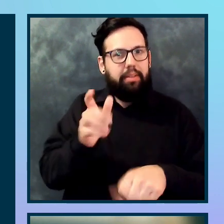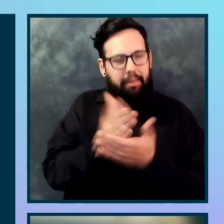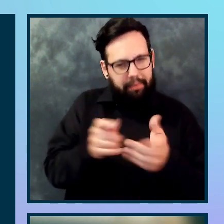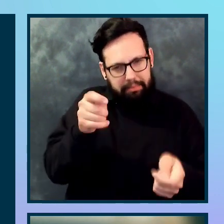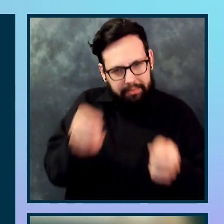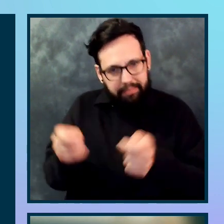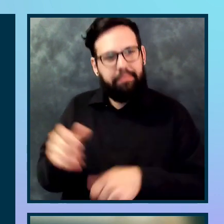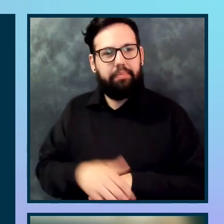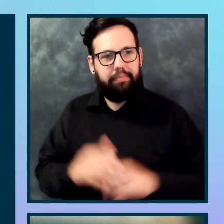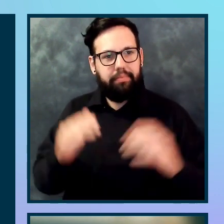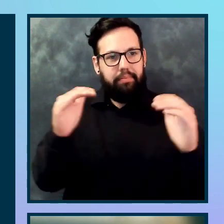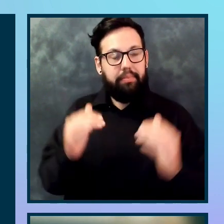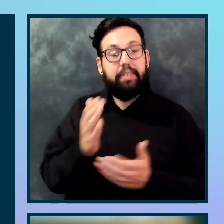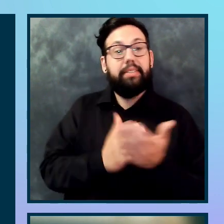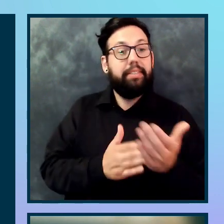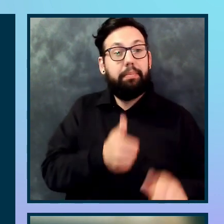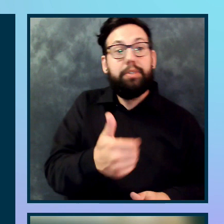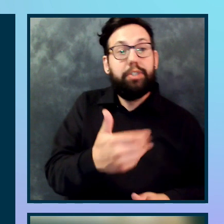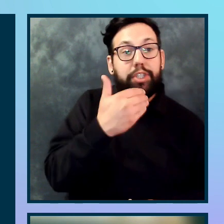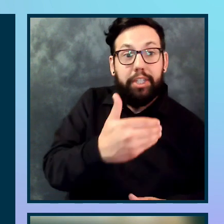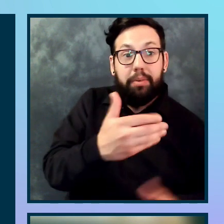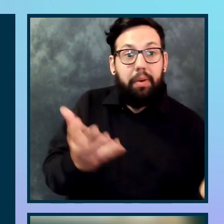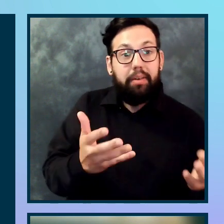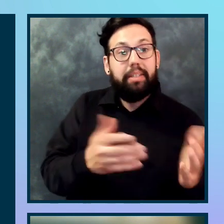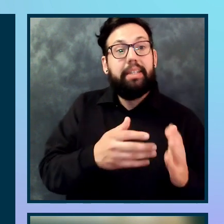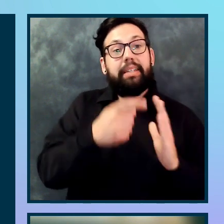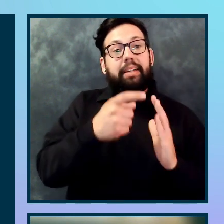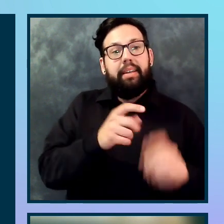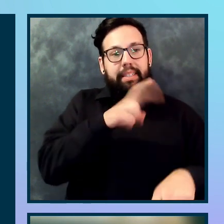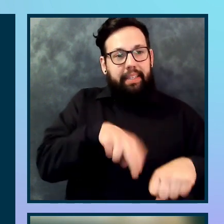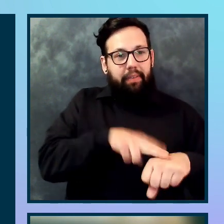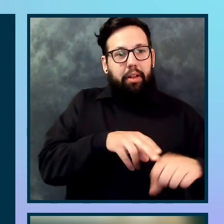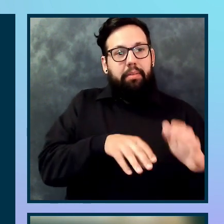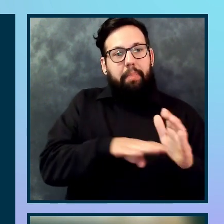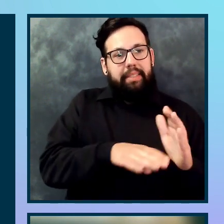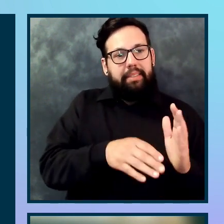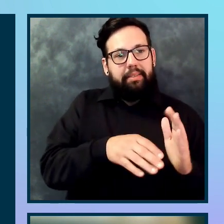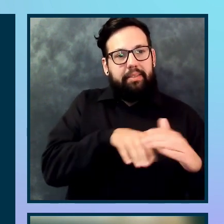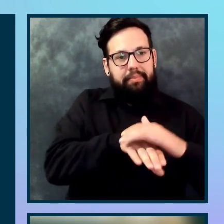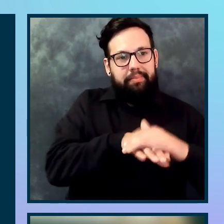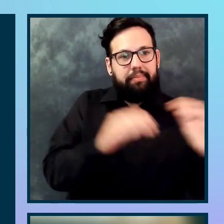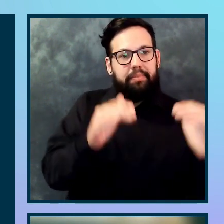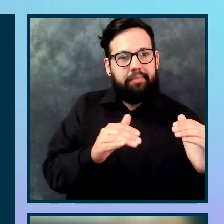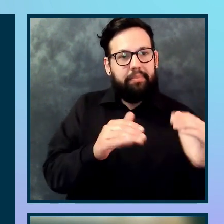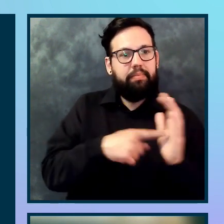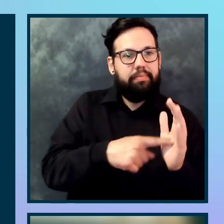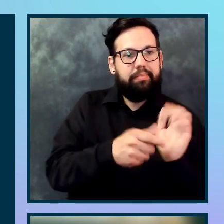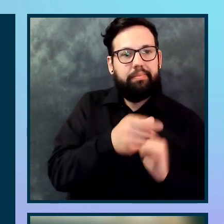goodies. Those were default basic accessibility, accessibility representation API, accessibility sort